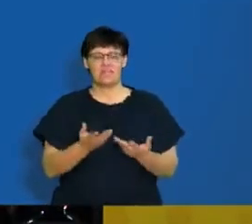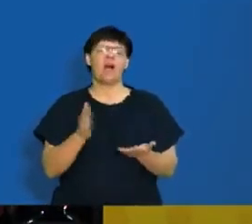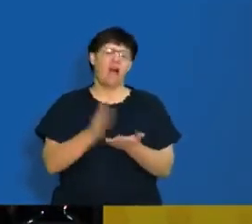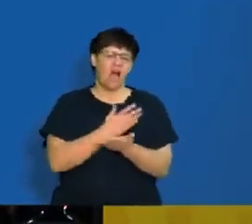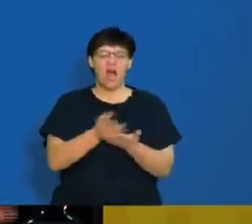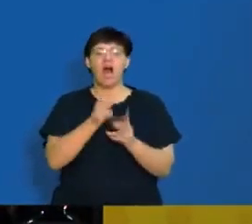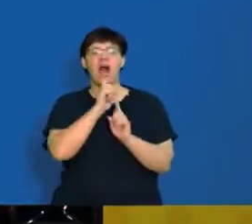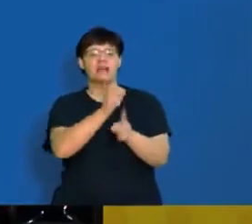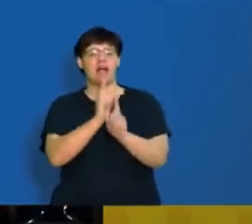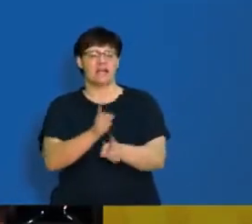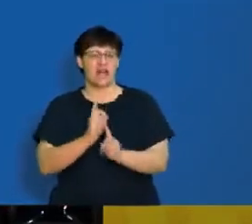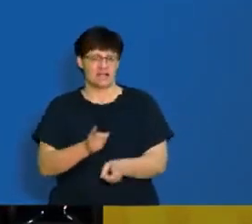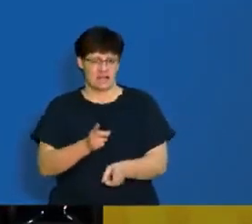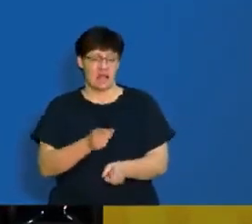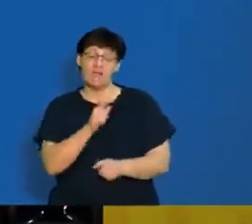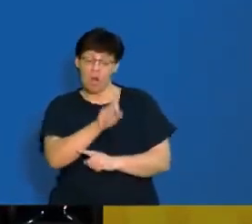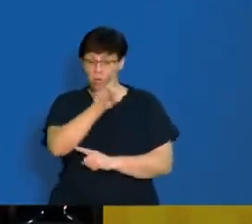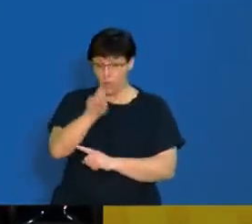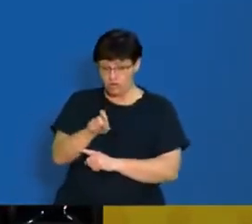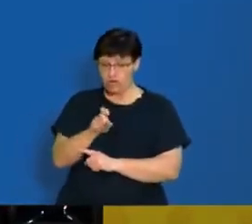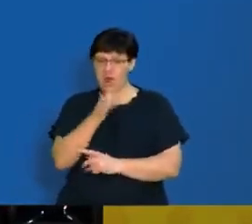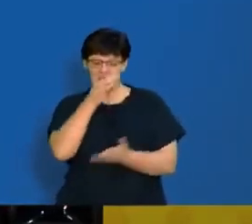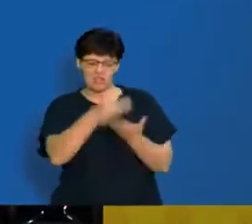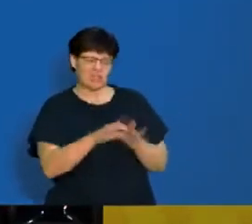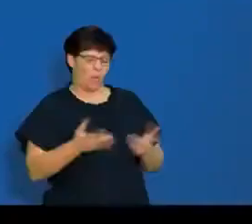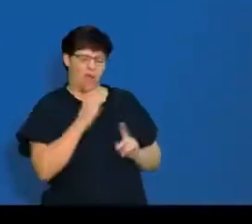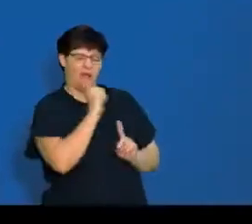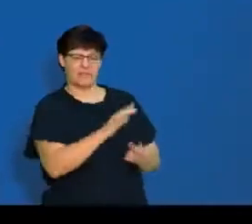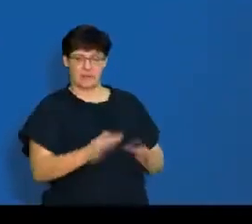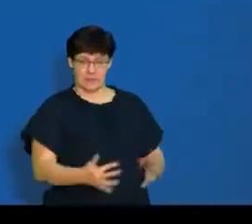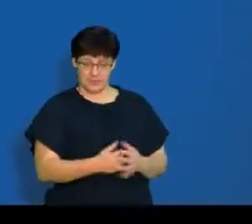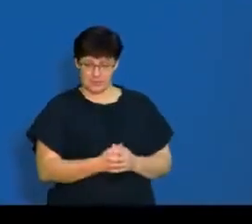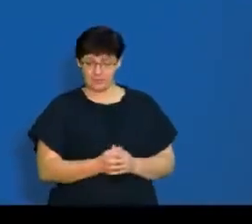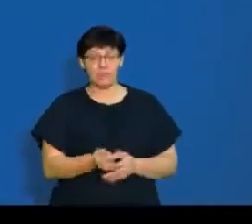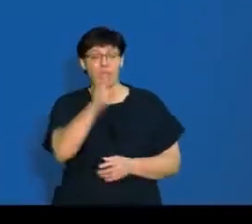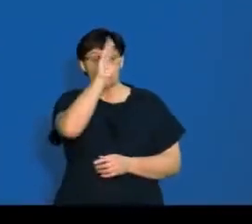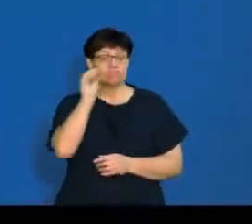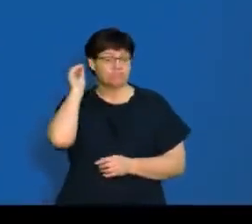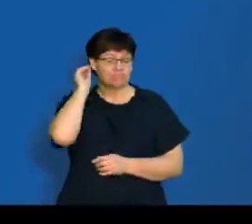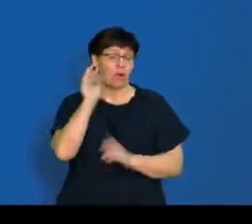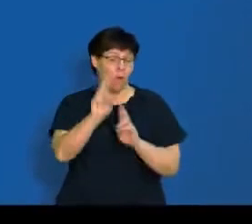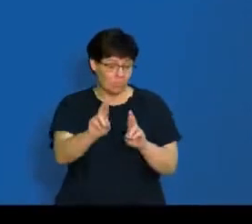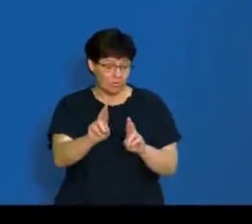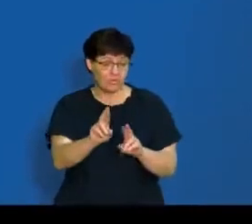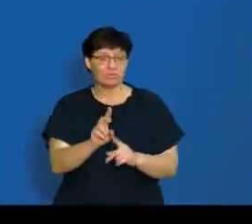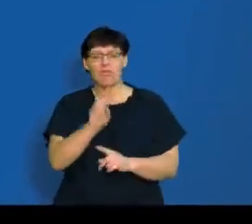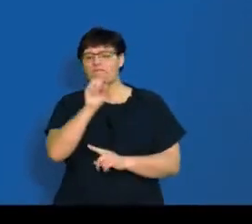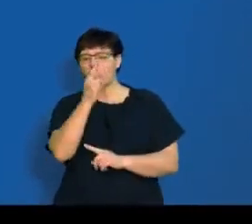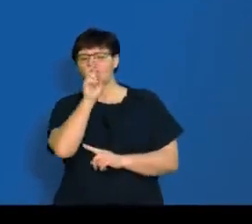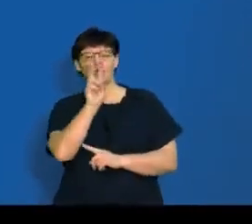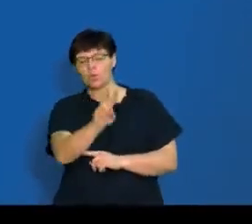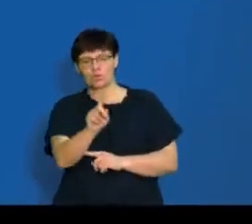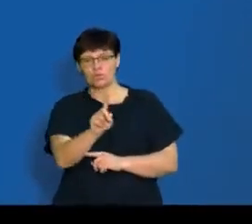suggested answers to the questions we looked at before the break. Now, I hope you remember the first question we looked at